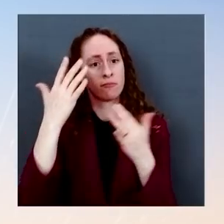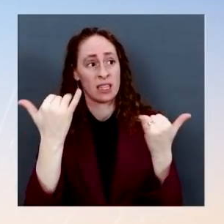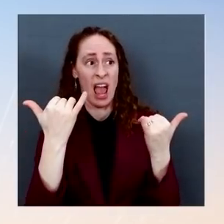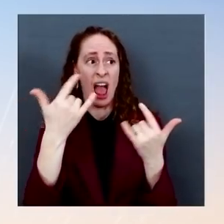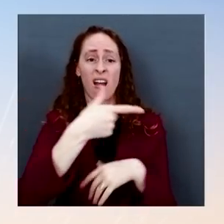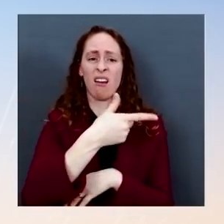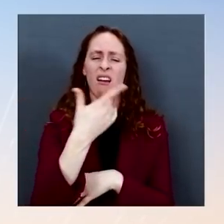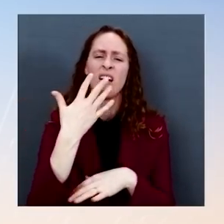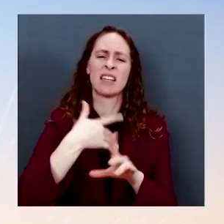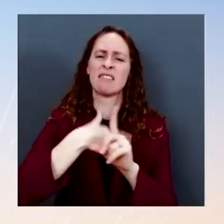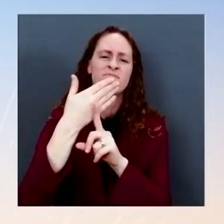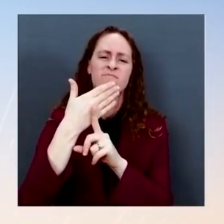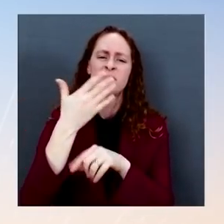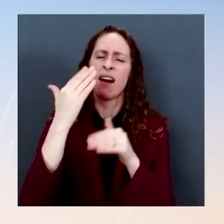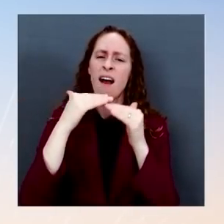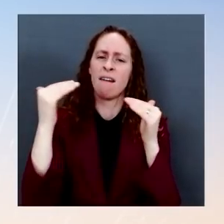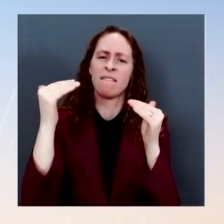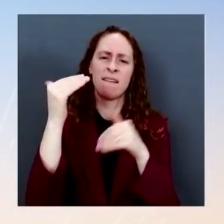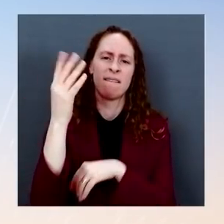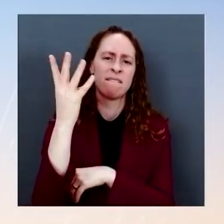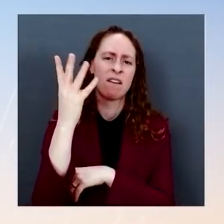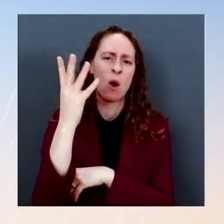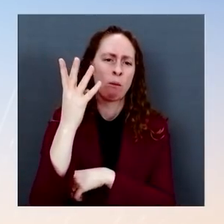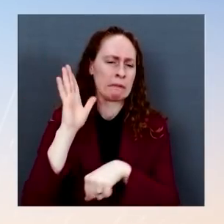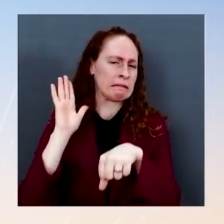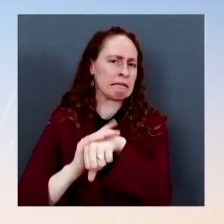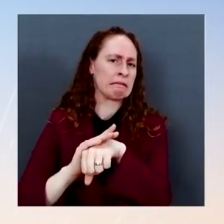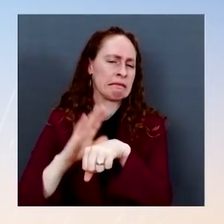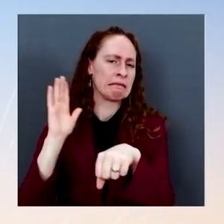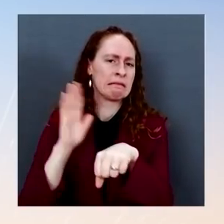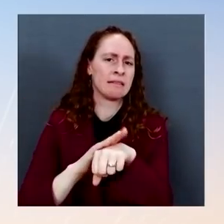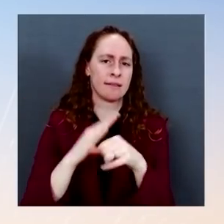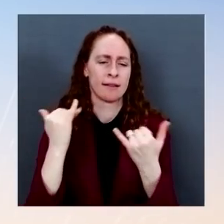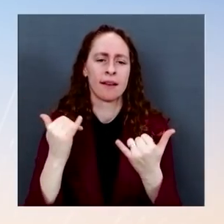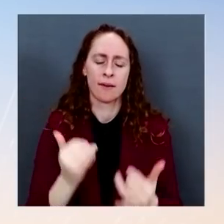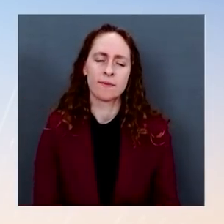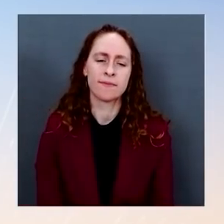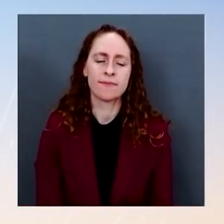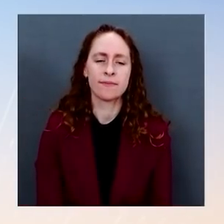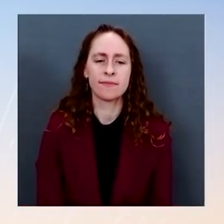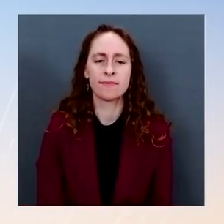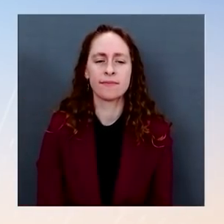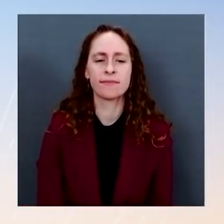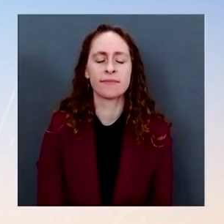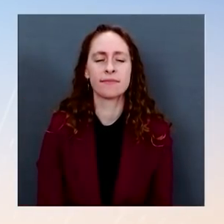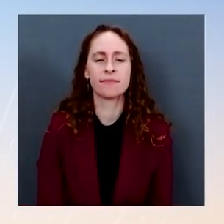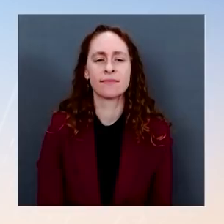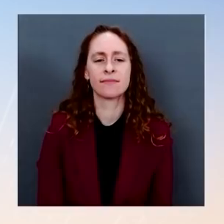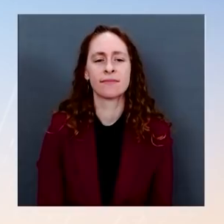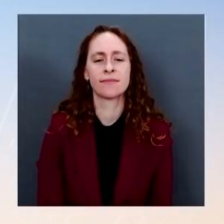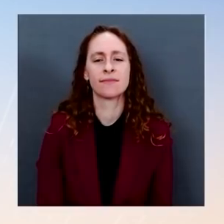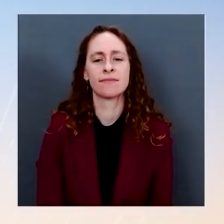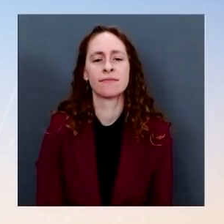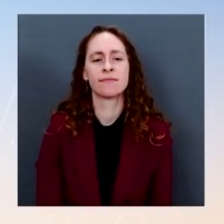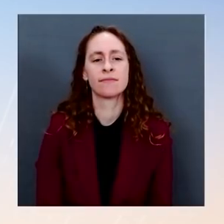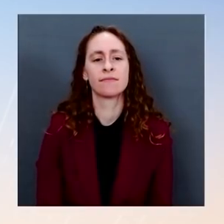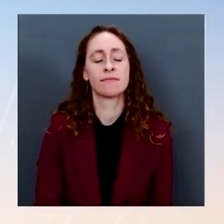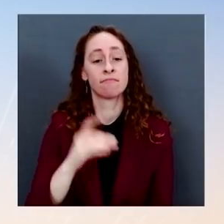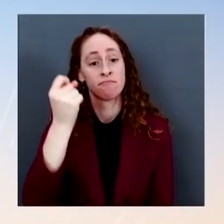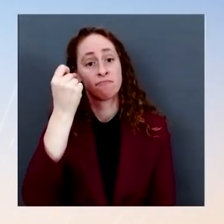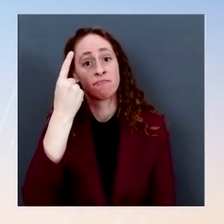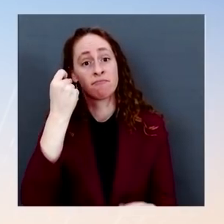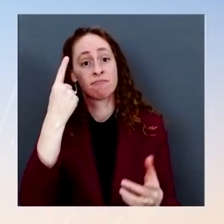Ukraine during this time of year and the holiday season, so it was just an effort to provide that information directly. Go ahead. Jen, your statement yesterday alluded